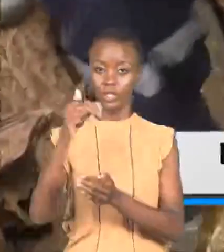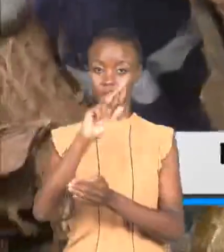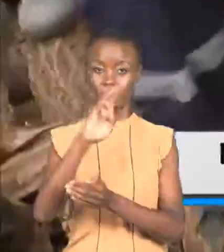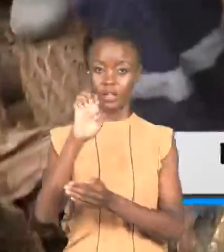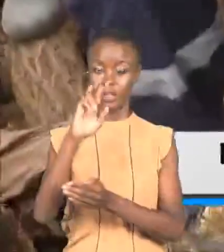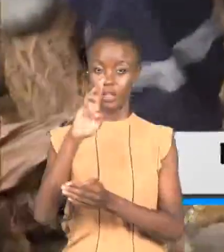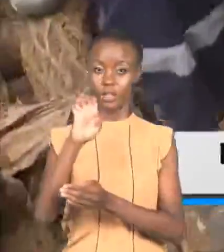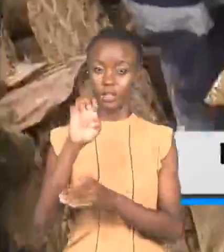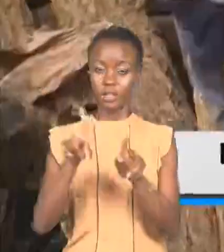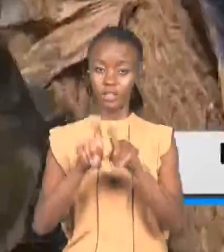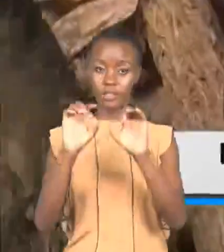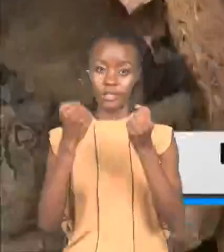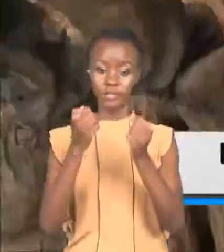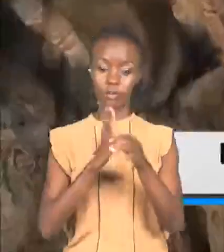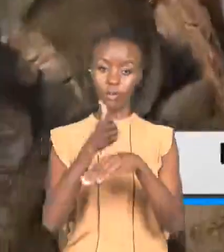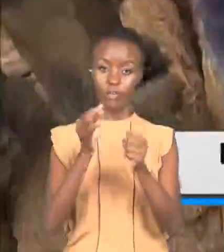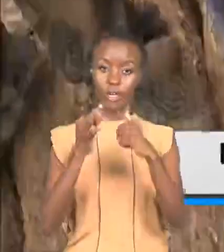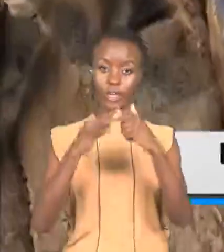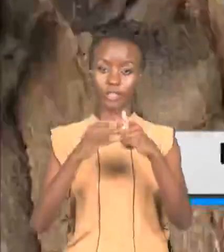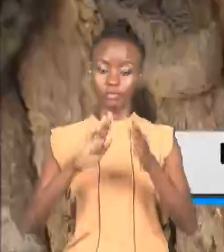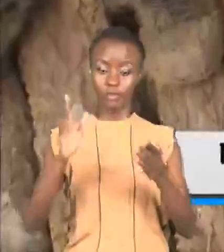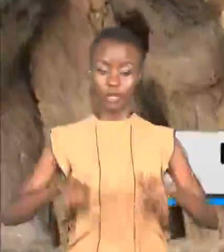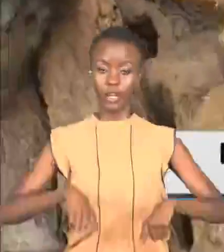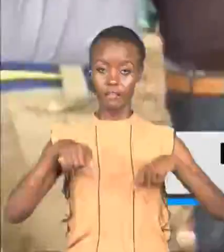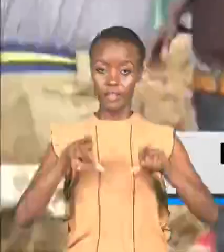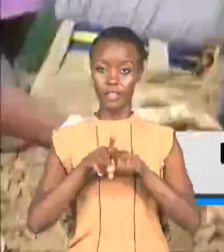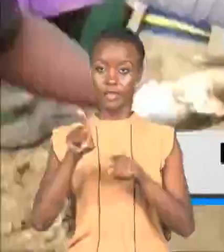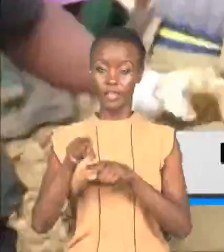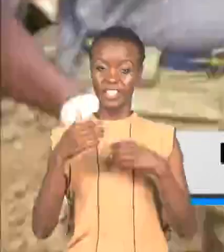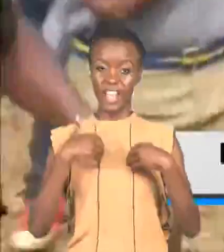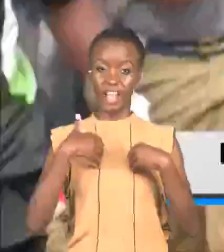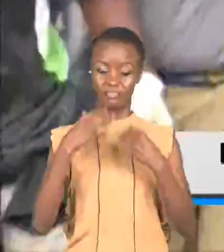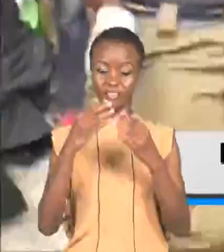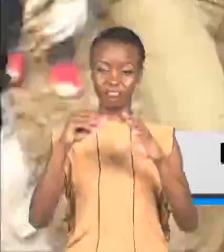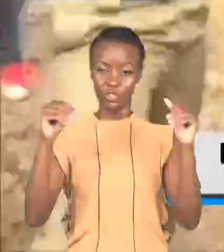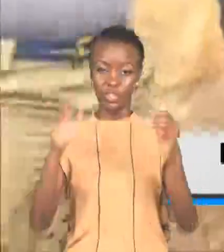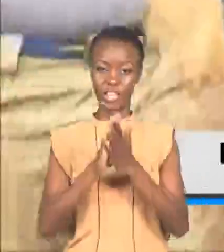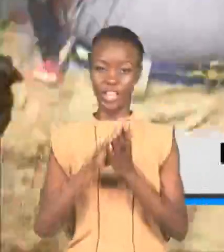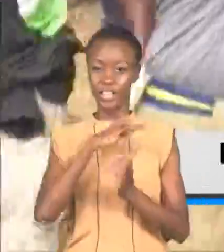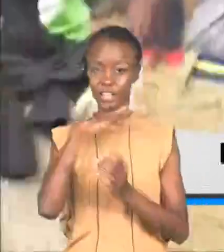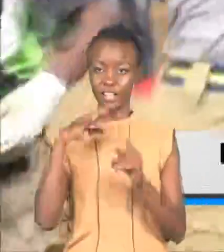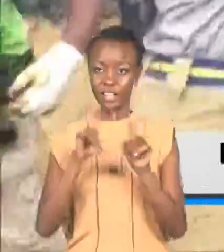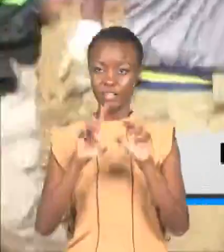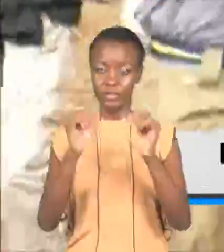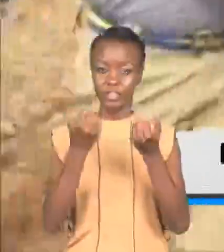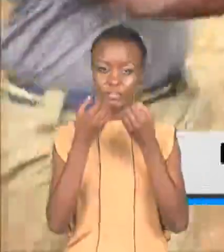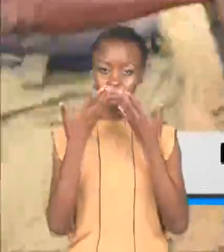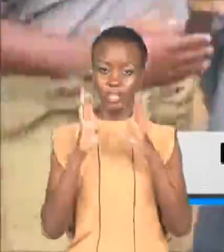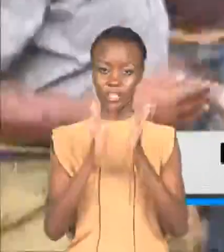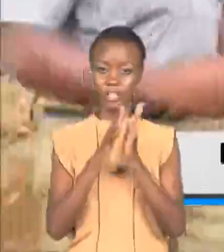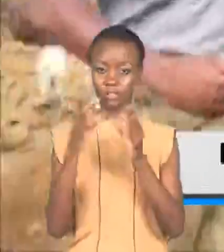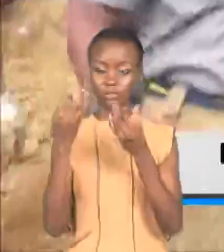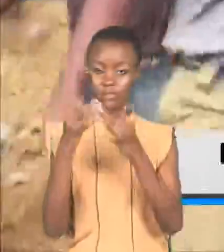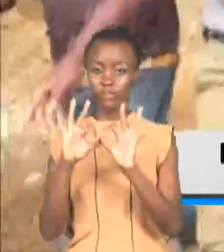in the week and rescued 8 more alive. Looking dazed and covered in mud, the miners were whisked away by officials past cheering